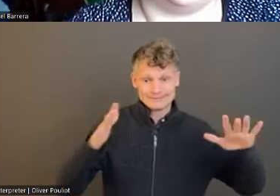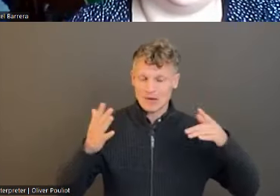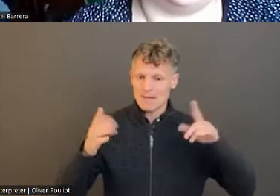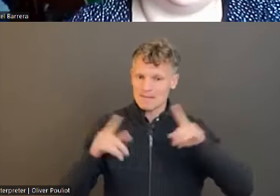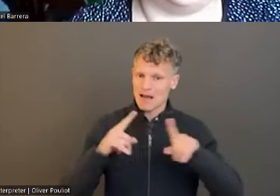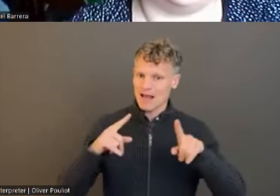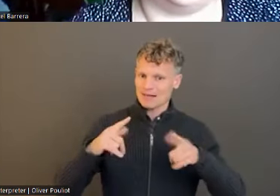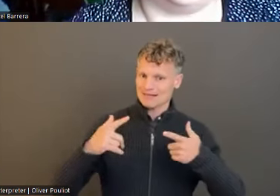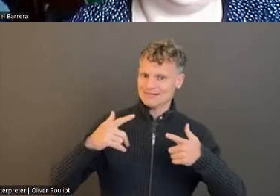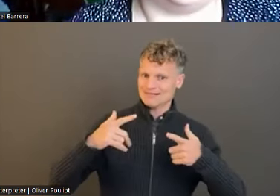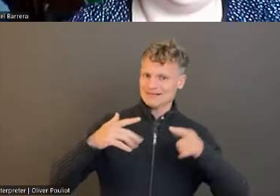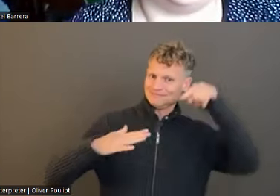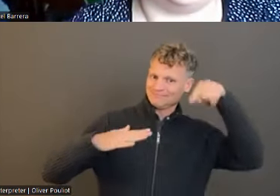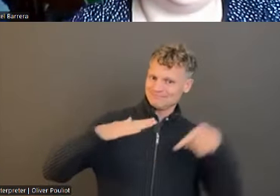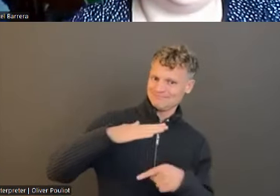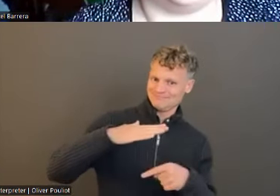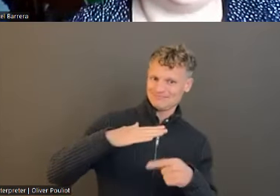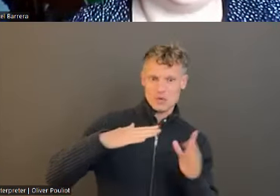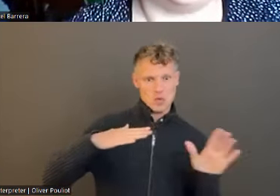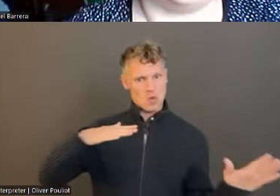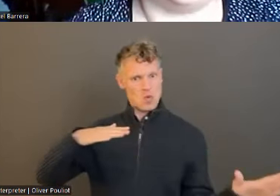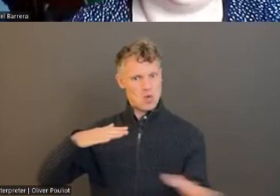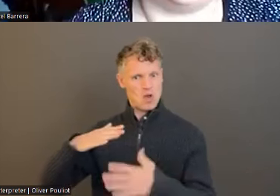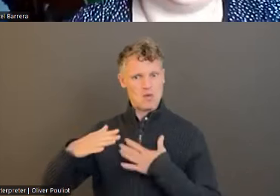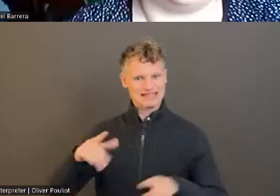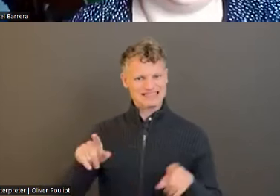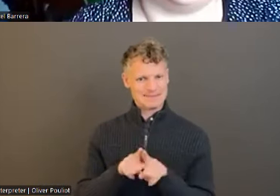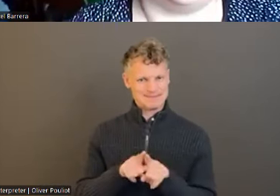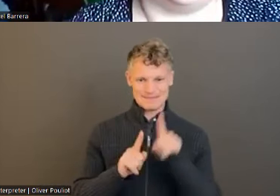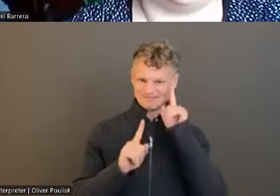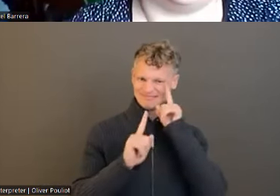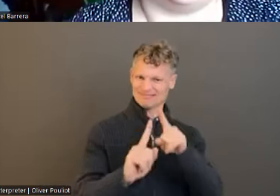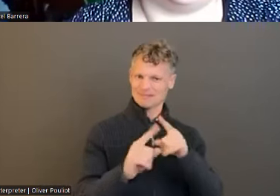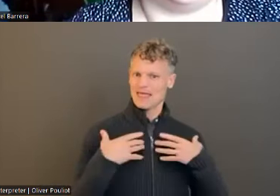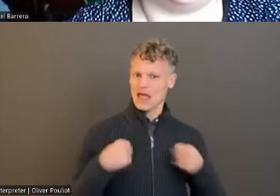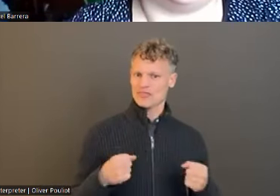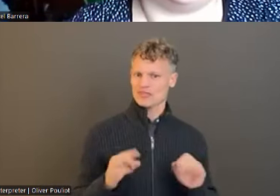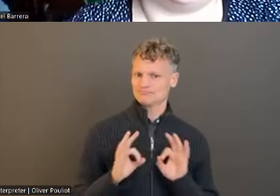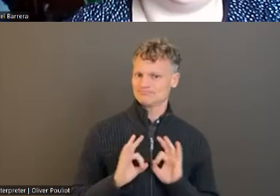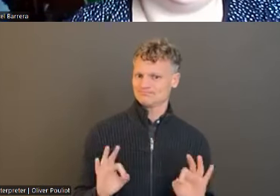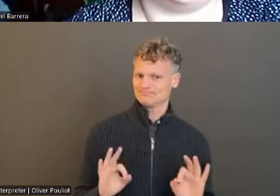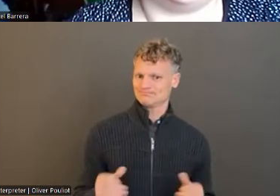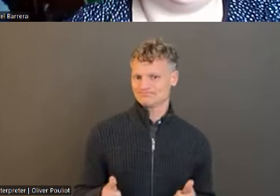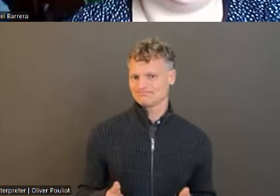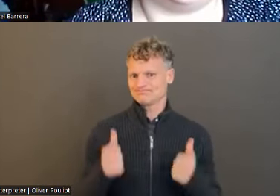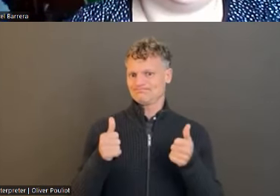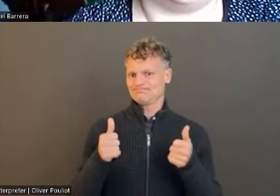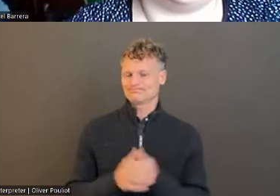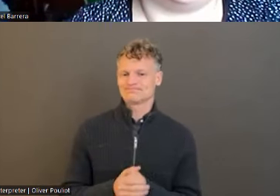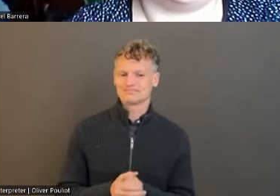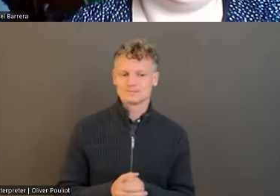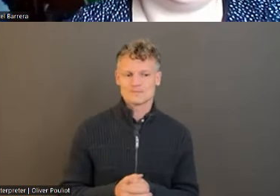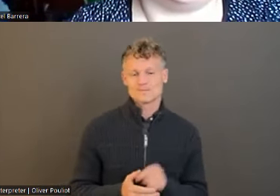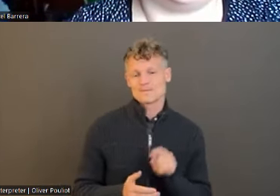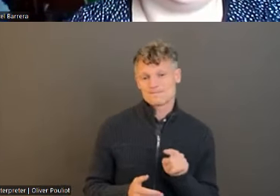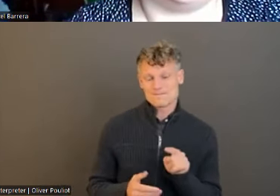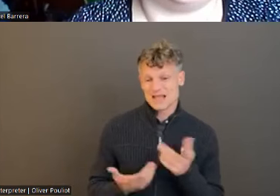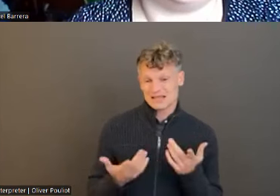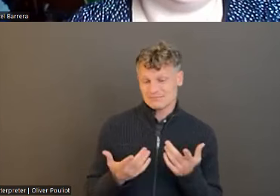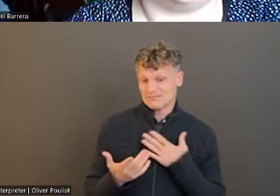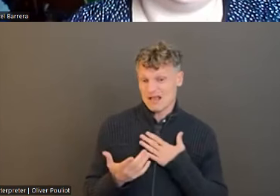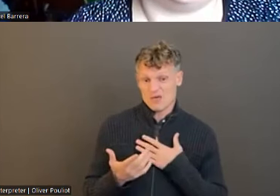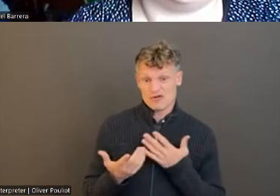approach social determinants of health. But there is intersectorial work that has as a common goal to approach this problem that we see